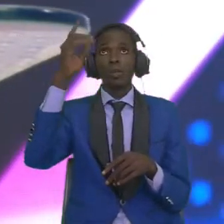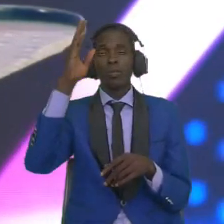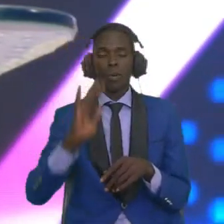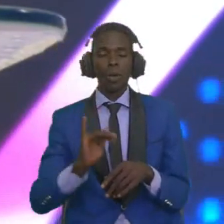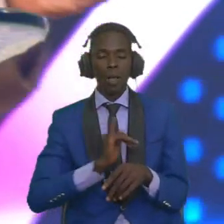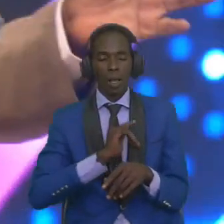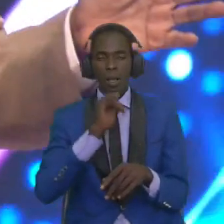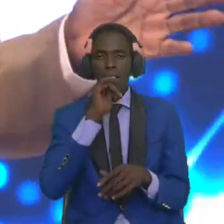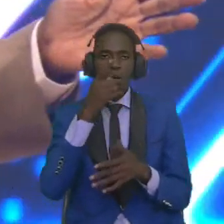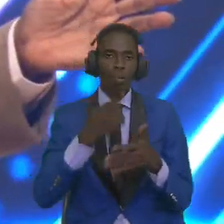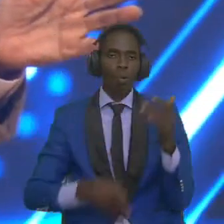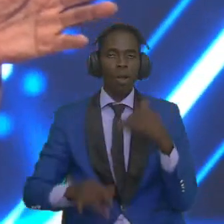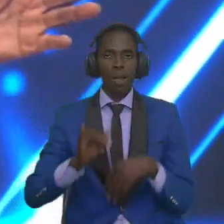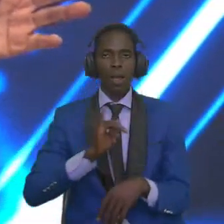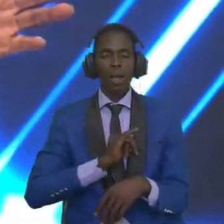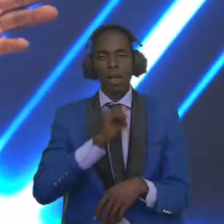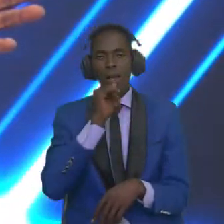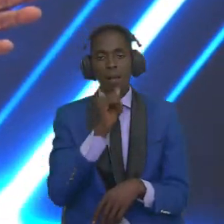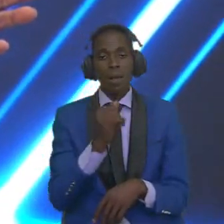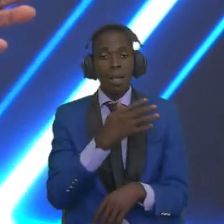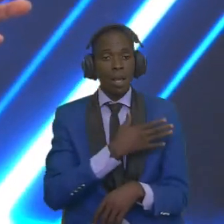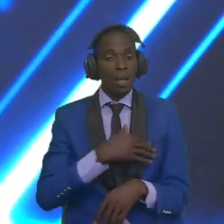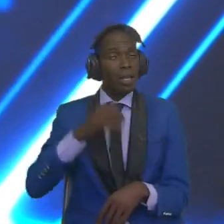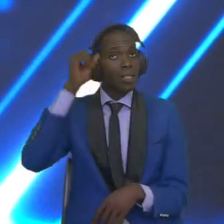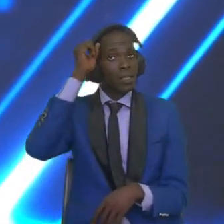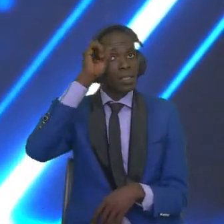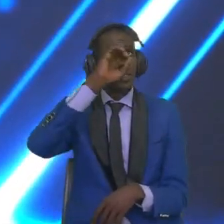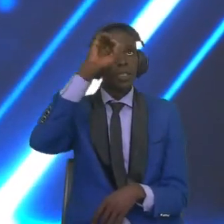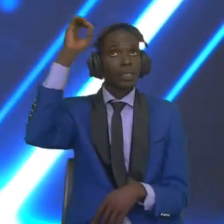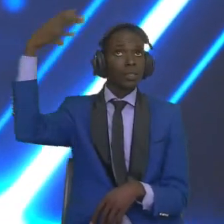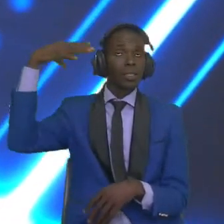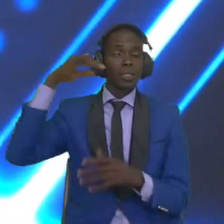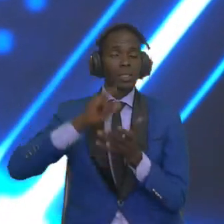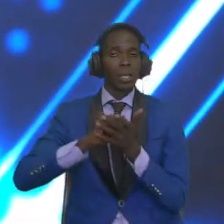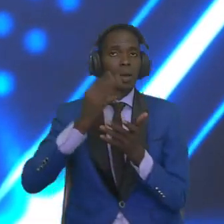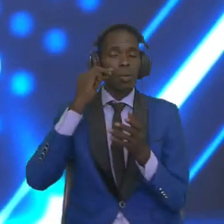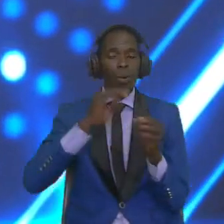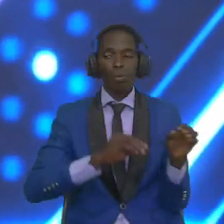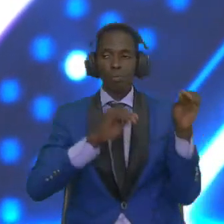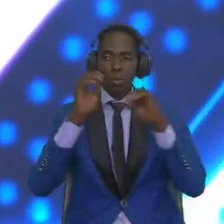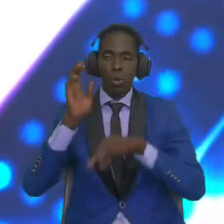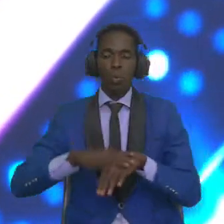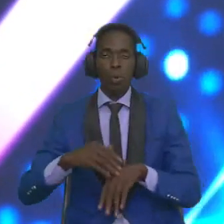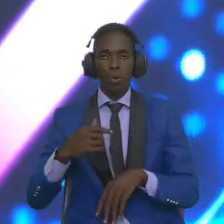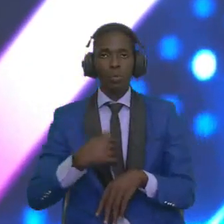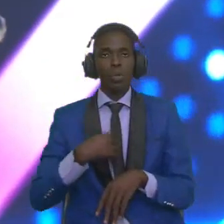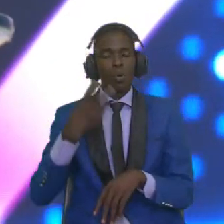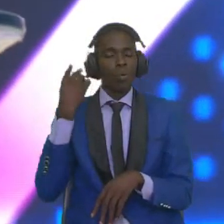what I am. And his grace, which was bestowed upon me, was